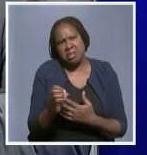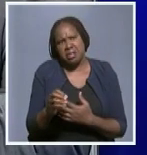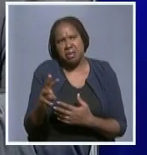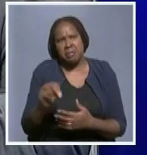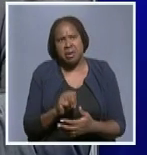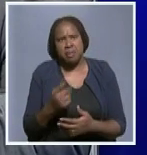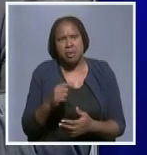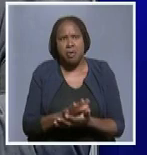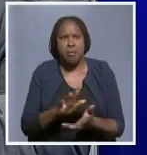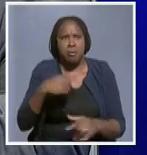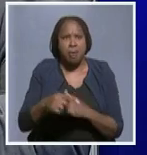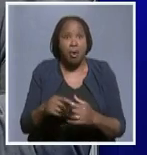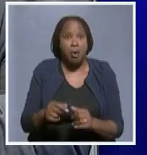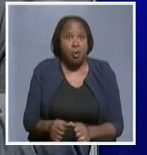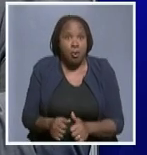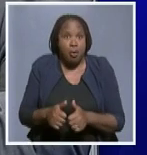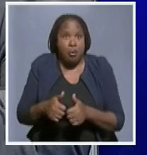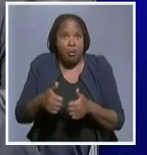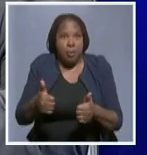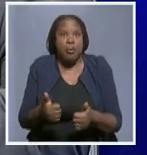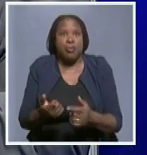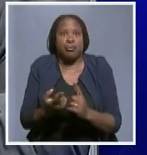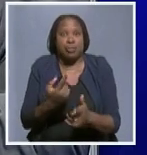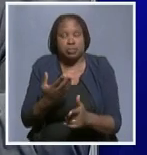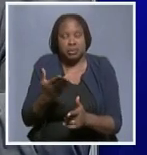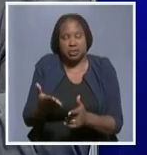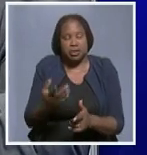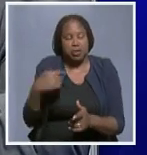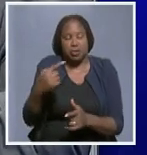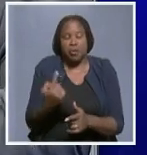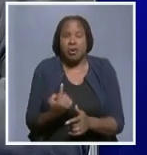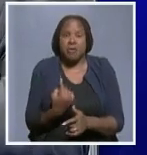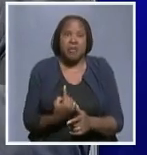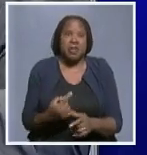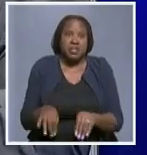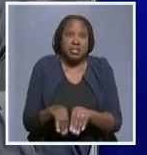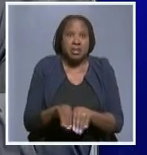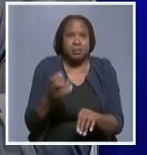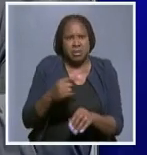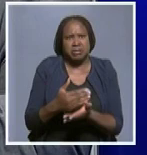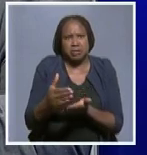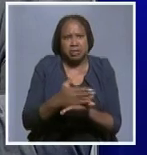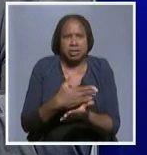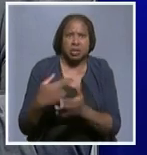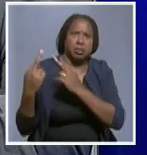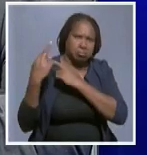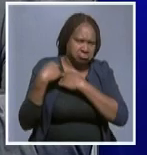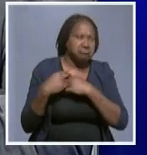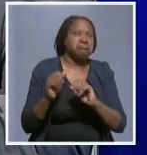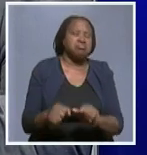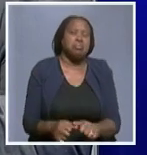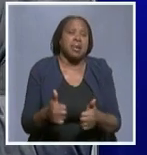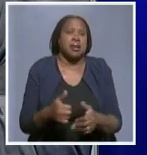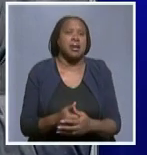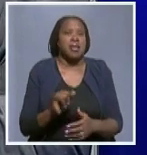for more benefits that they are going to get, as opposed to doing it on their own, but spending millions on that. So that is the